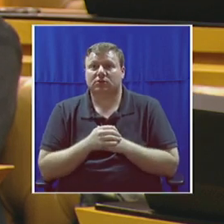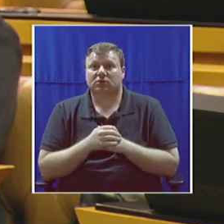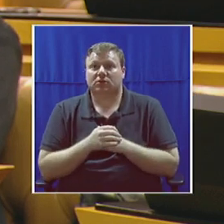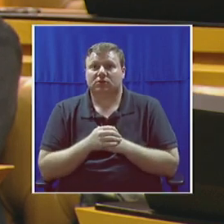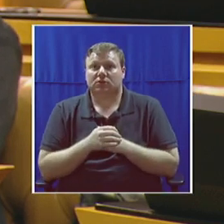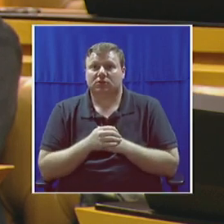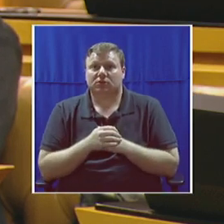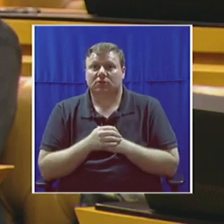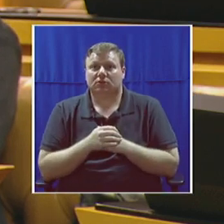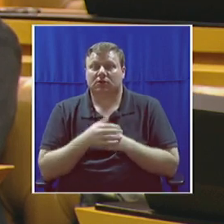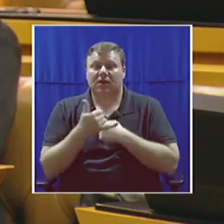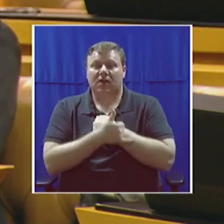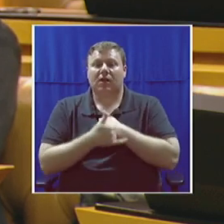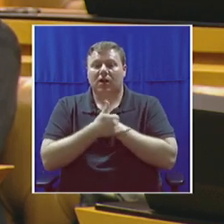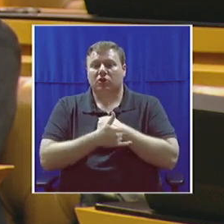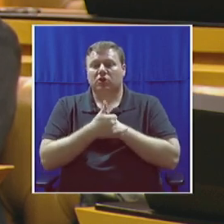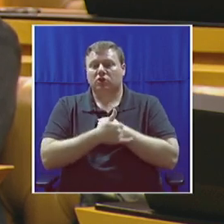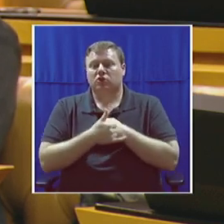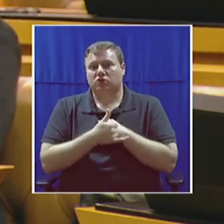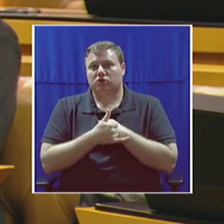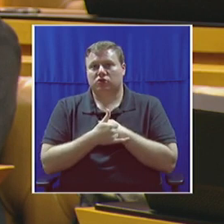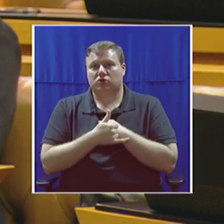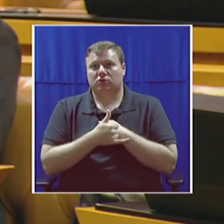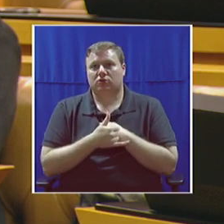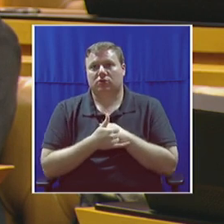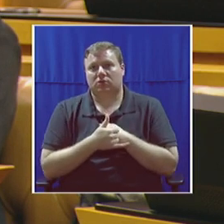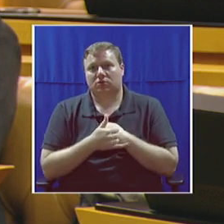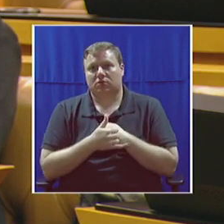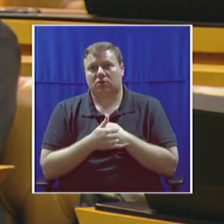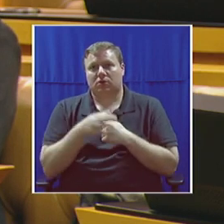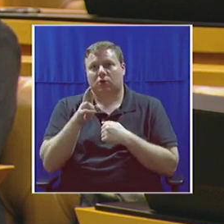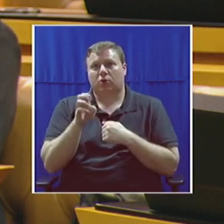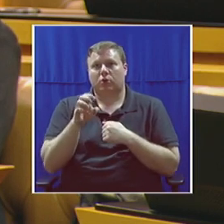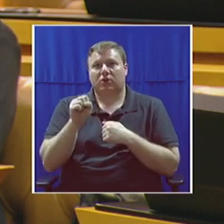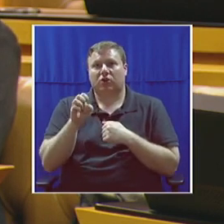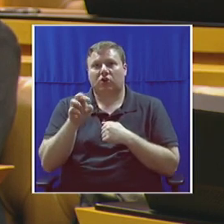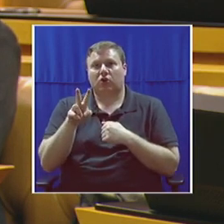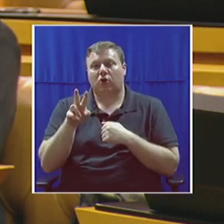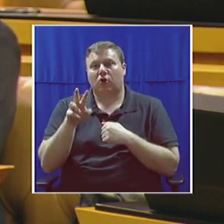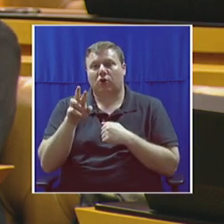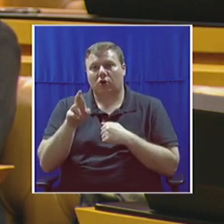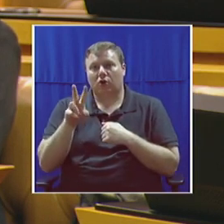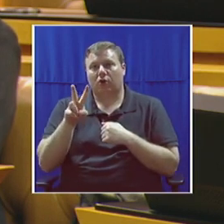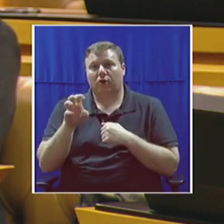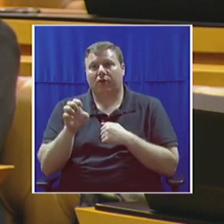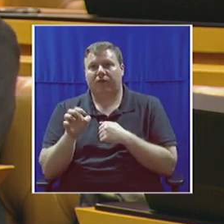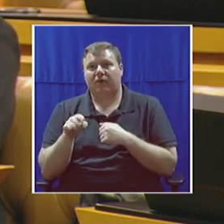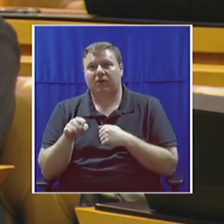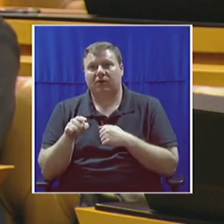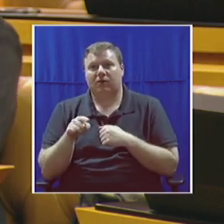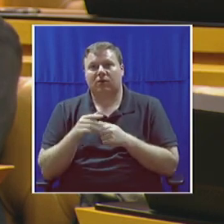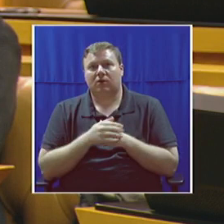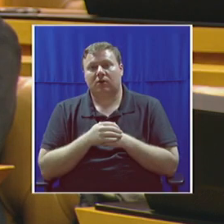country's reserves were not impacted by the drone strikes in the